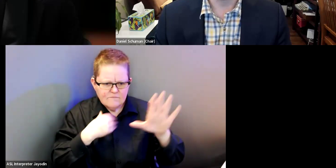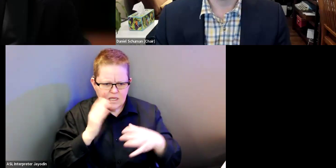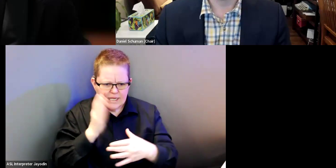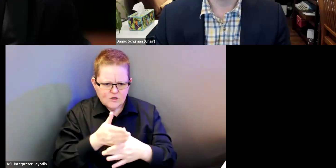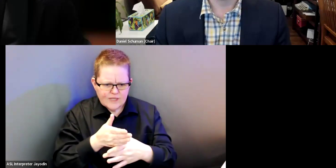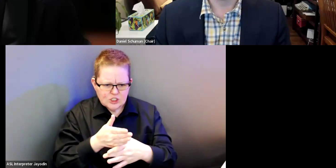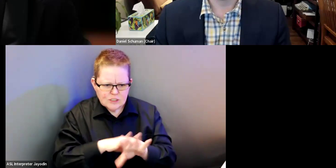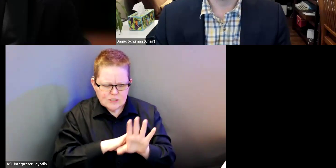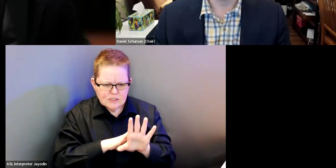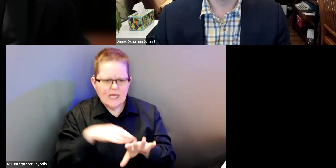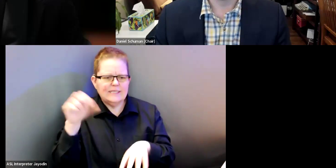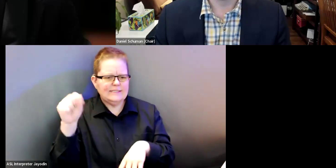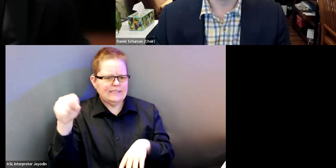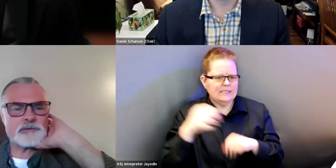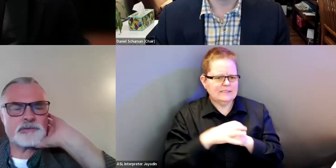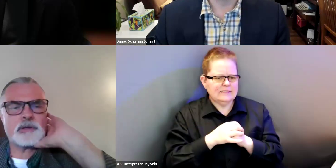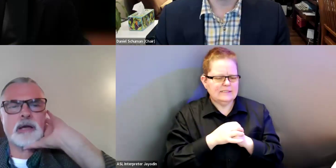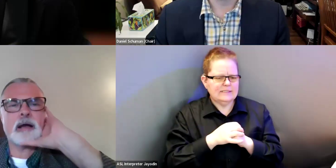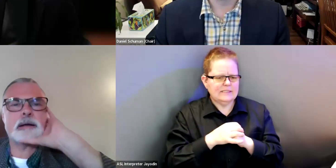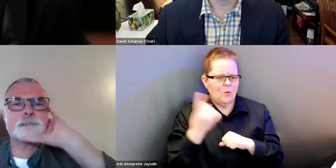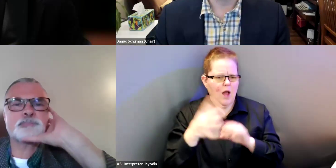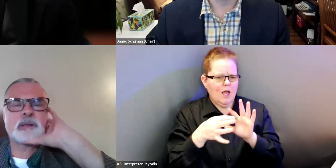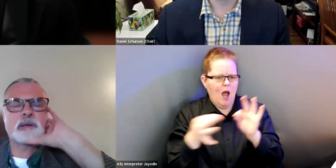Yes, just a comment.